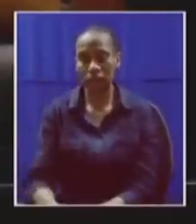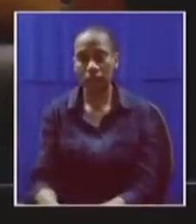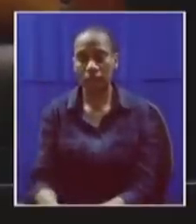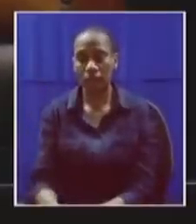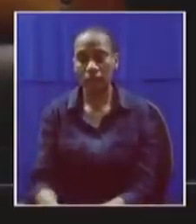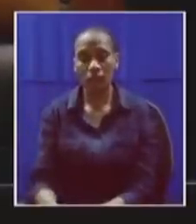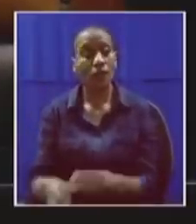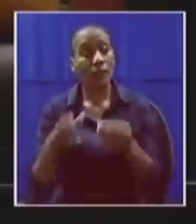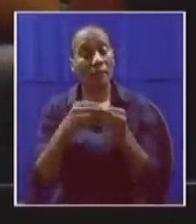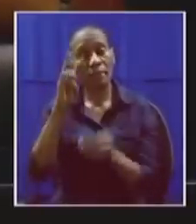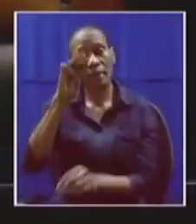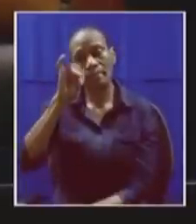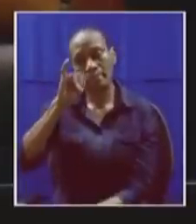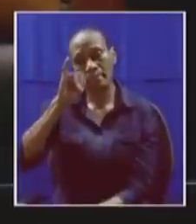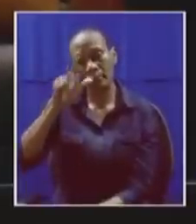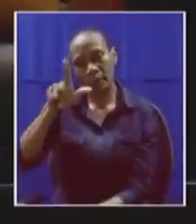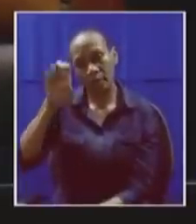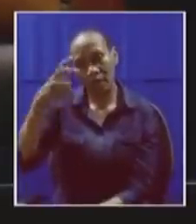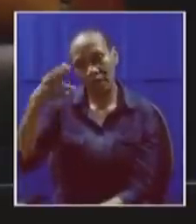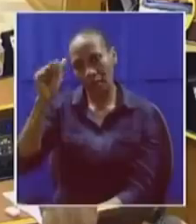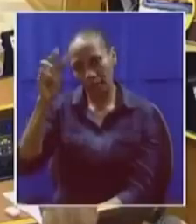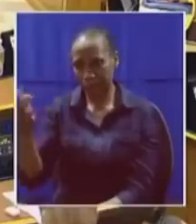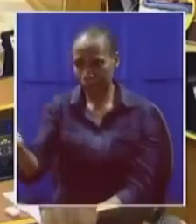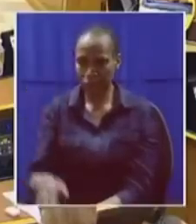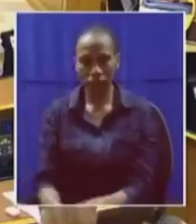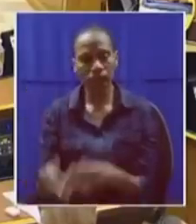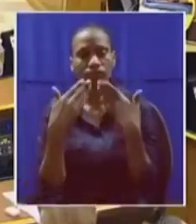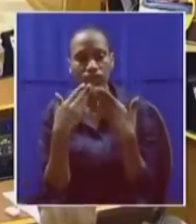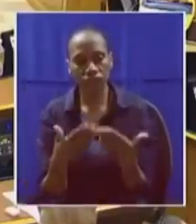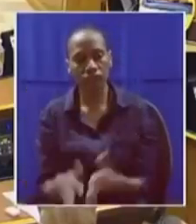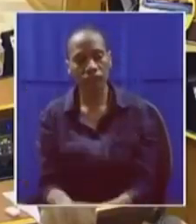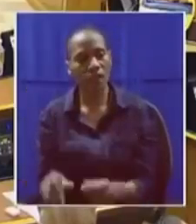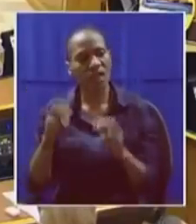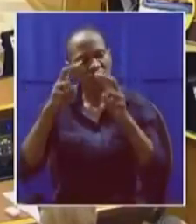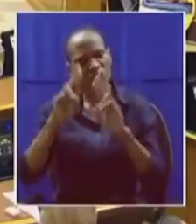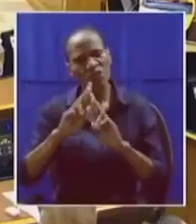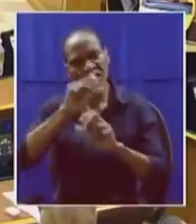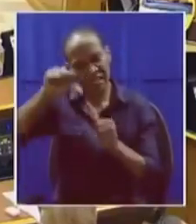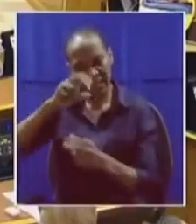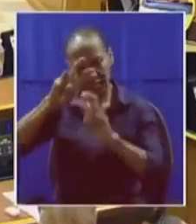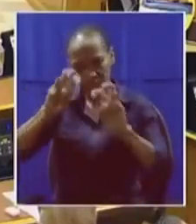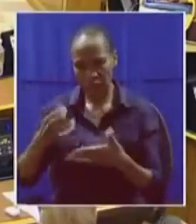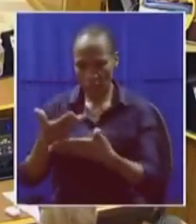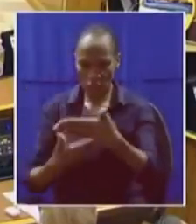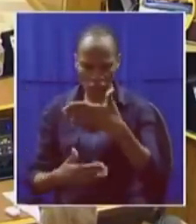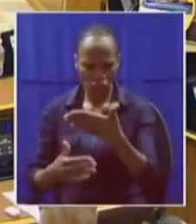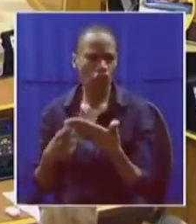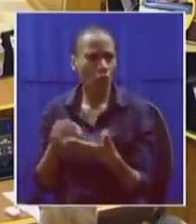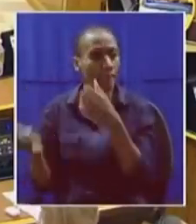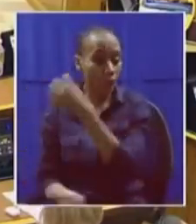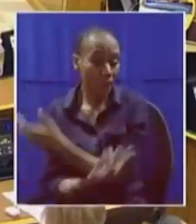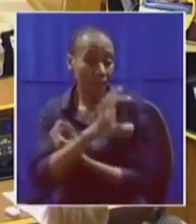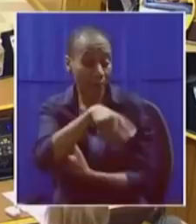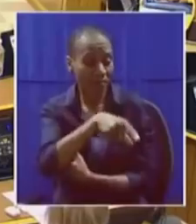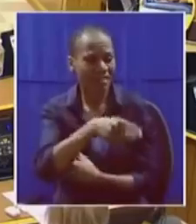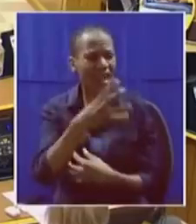session. Honourable Milam. Thank you, House Chair. Minister, recent scientific reports have conclusively shown that Mpumalanga has